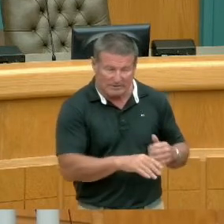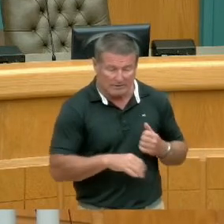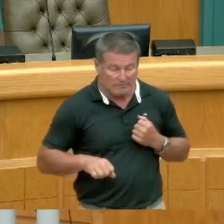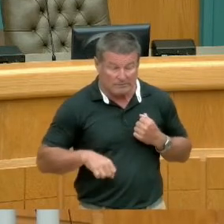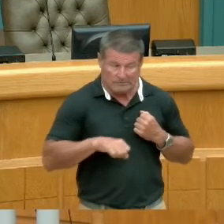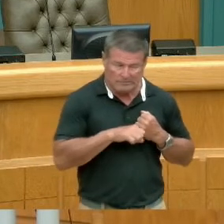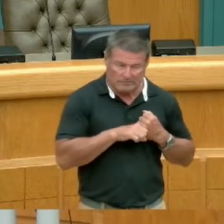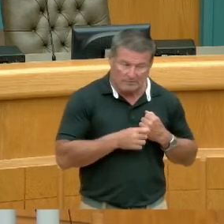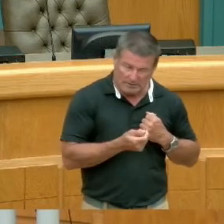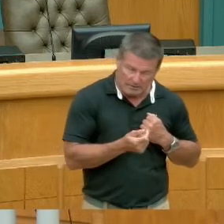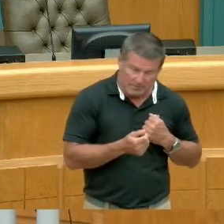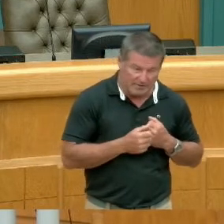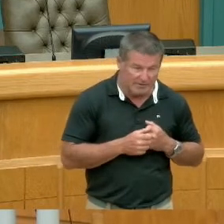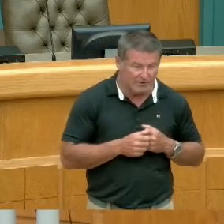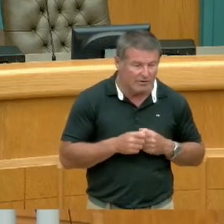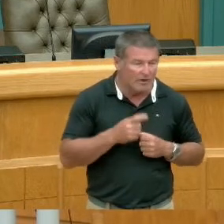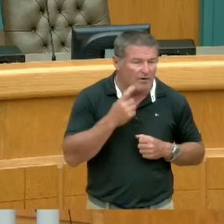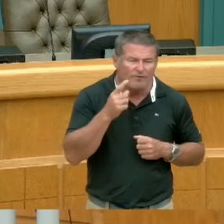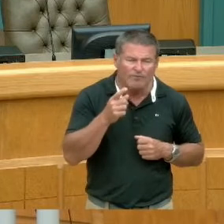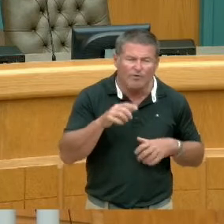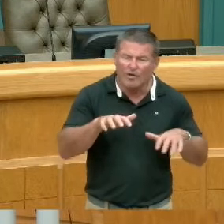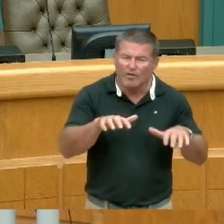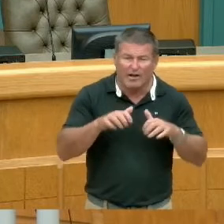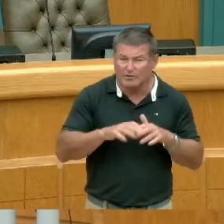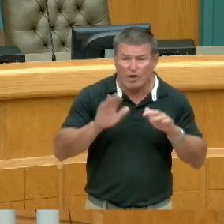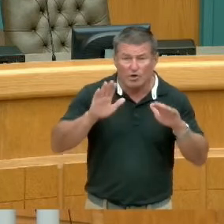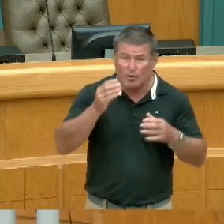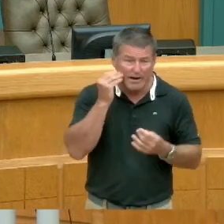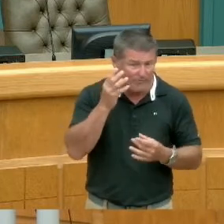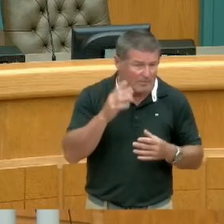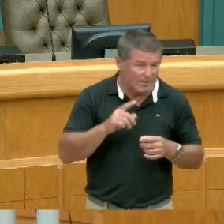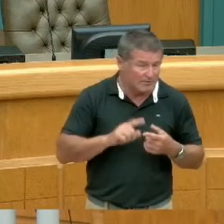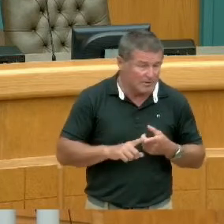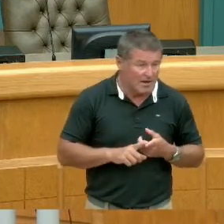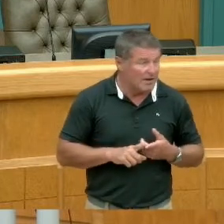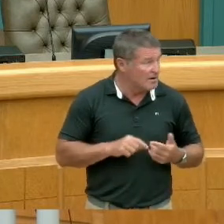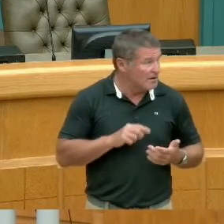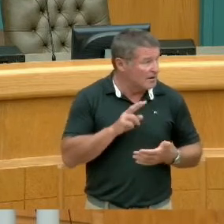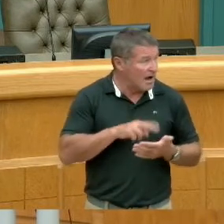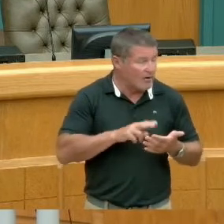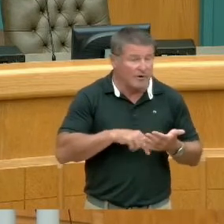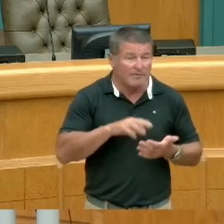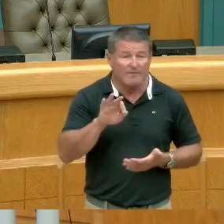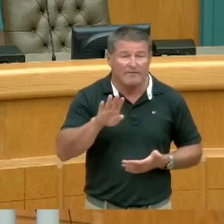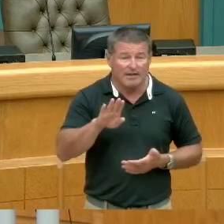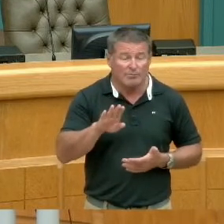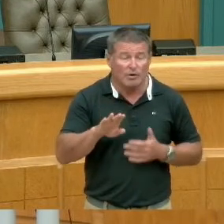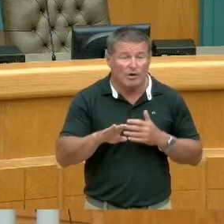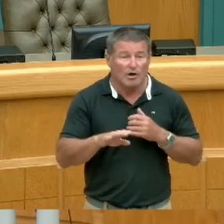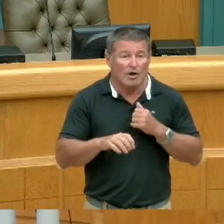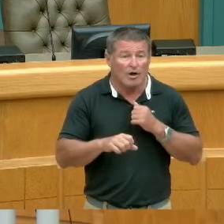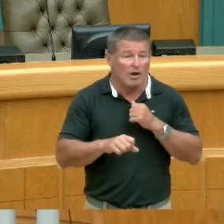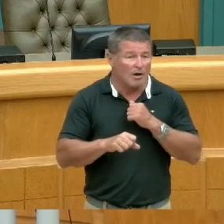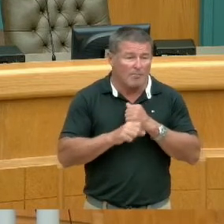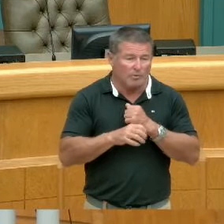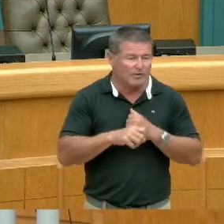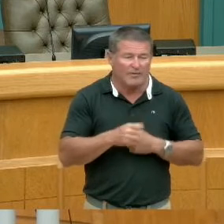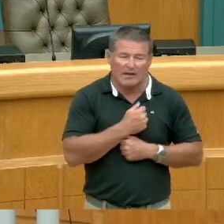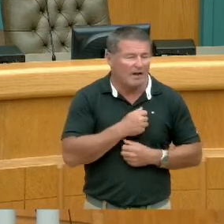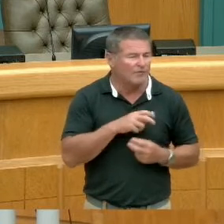bit for the viewing audience mostly. It's great information. I read the Facebook posts, so the community loves Dr. Bird, and